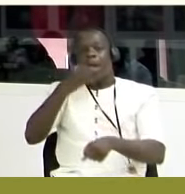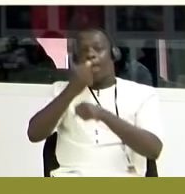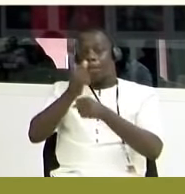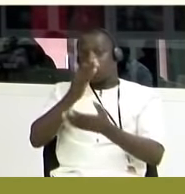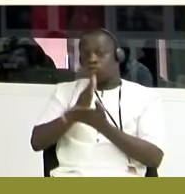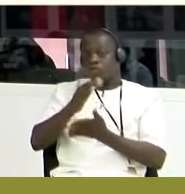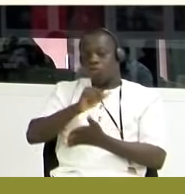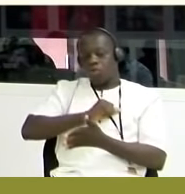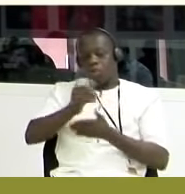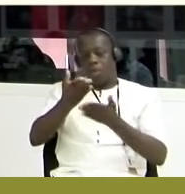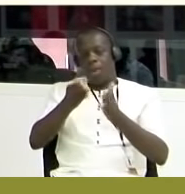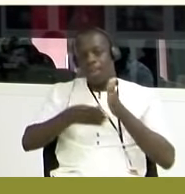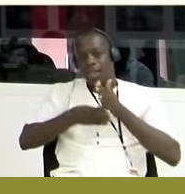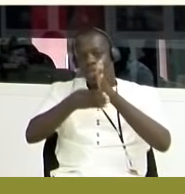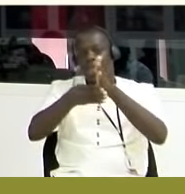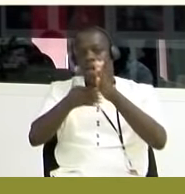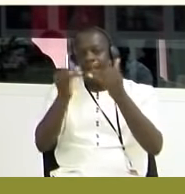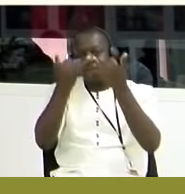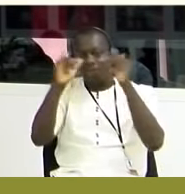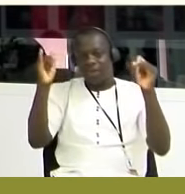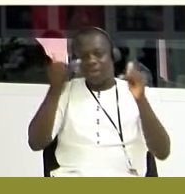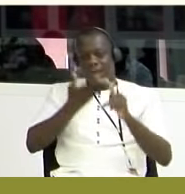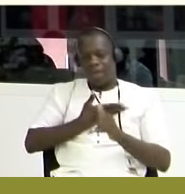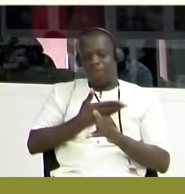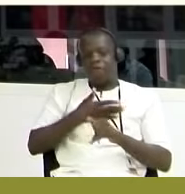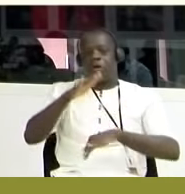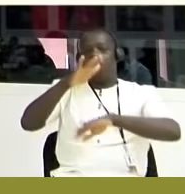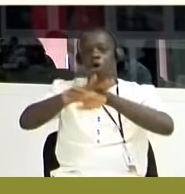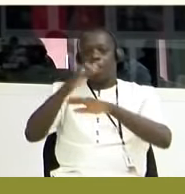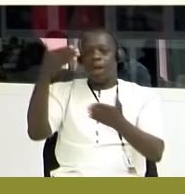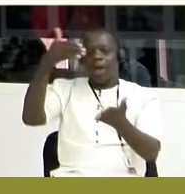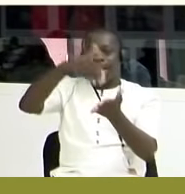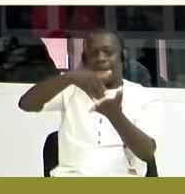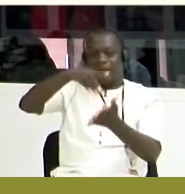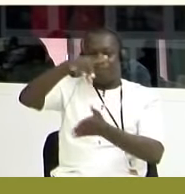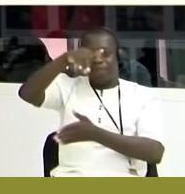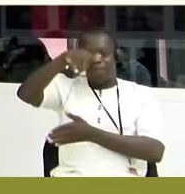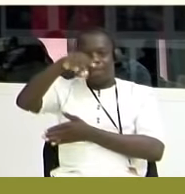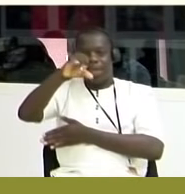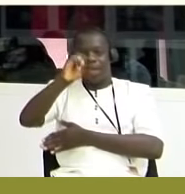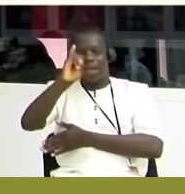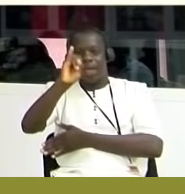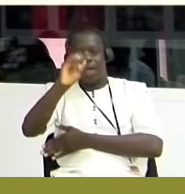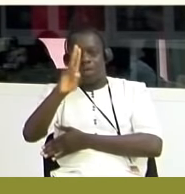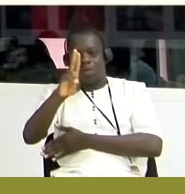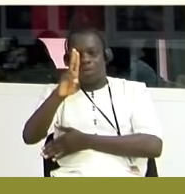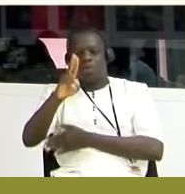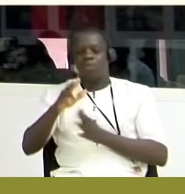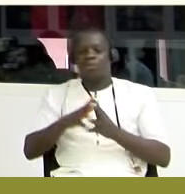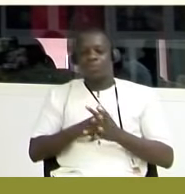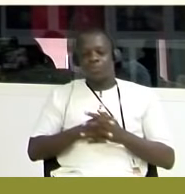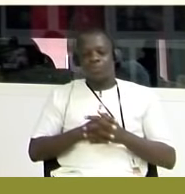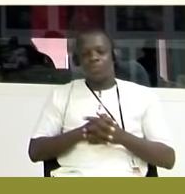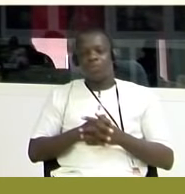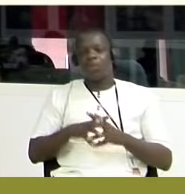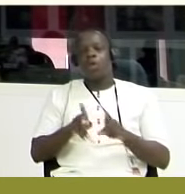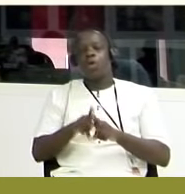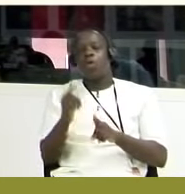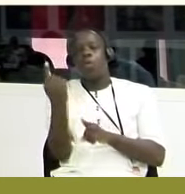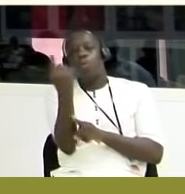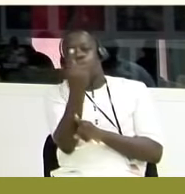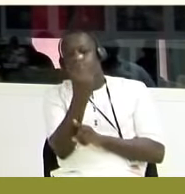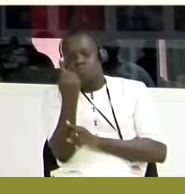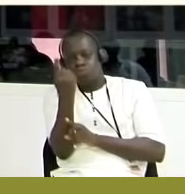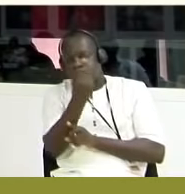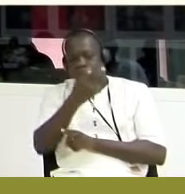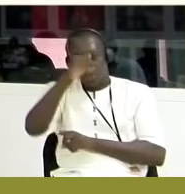Upon arrival at the police intervention unit, the only police officers I found, there were a